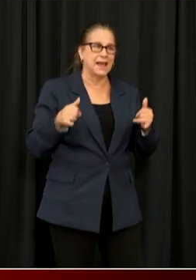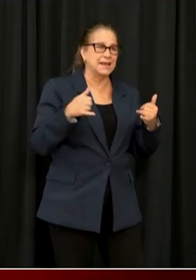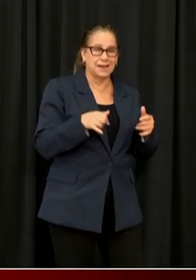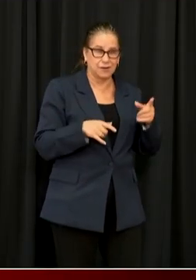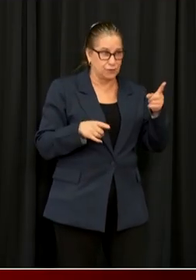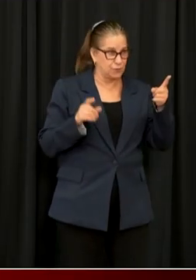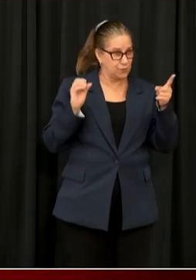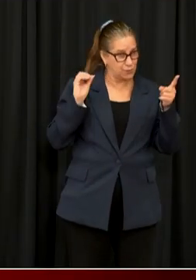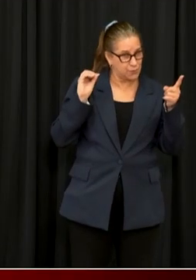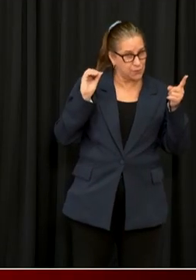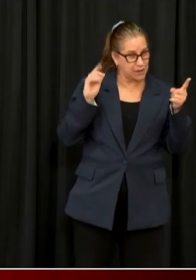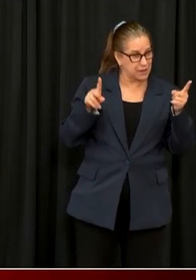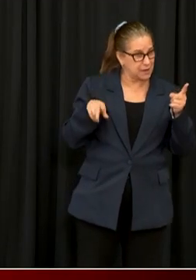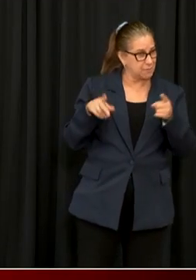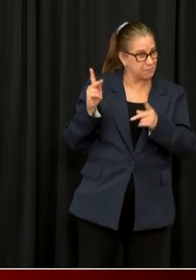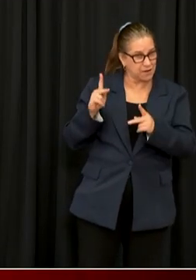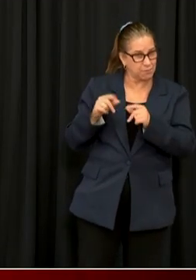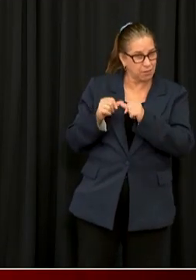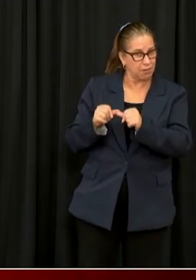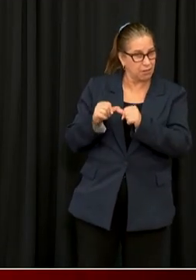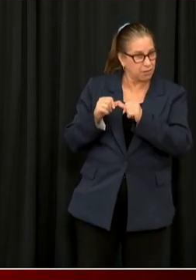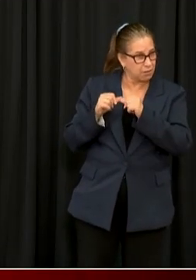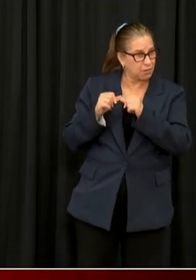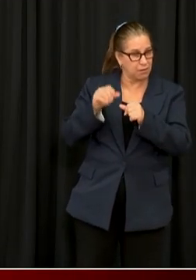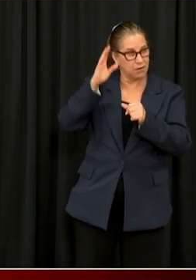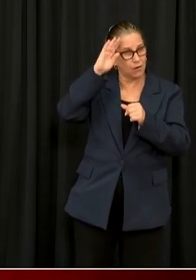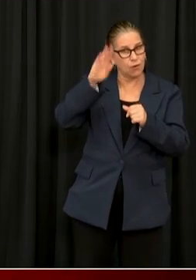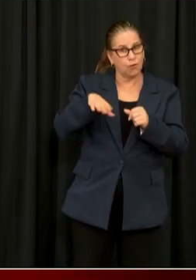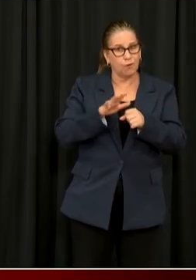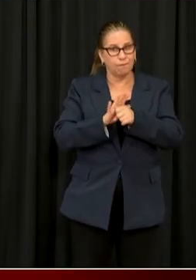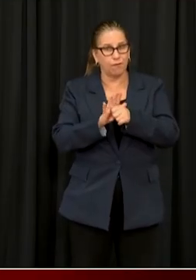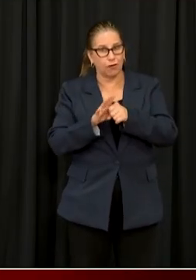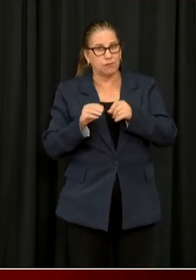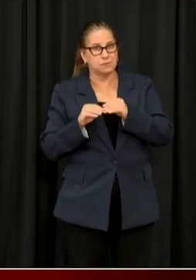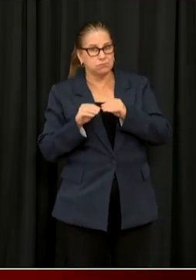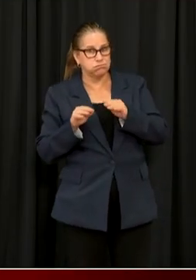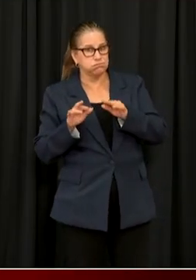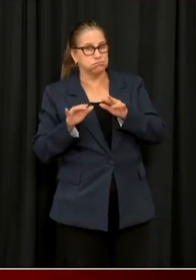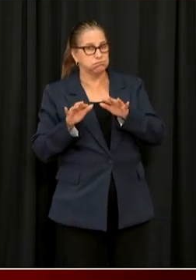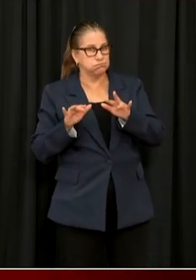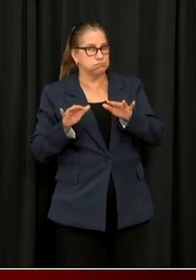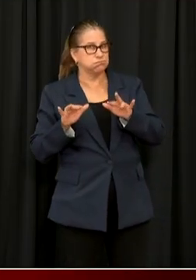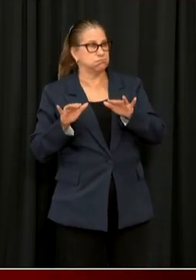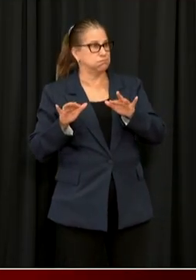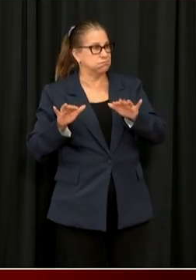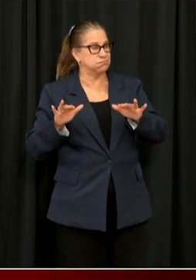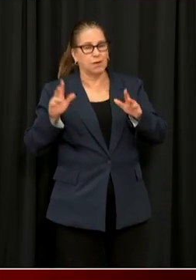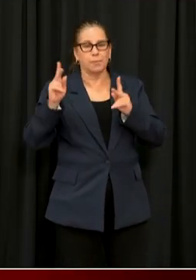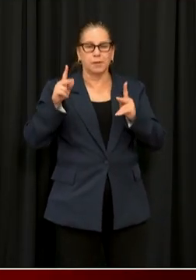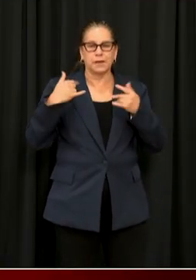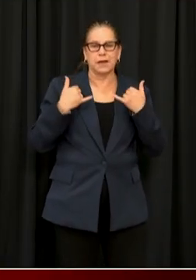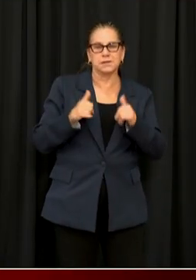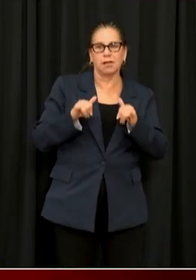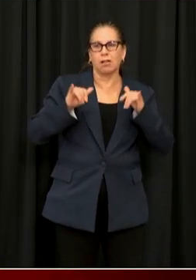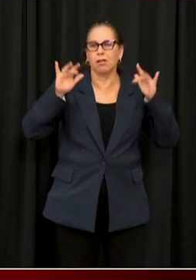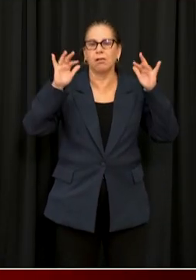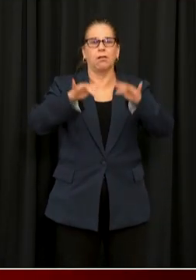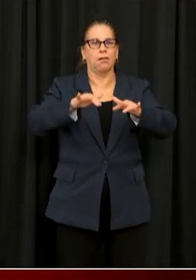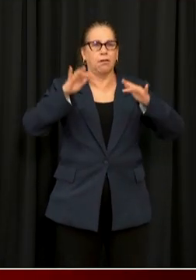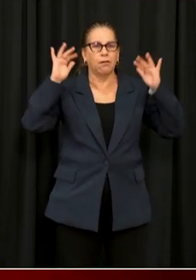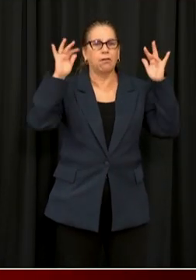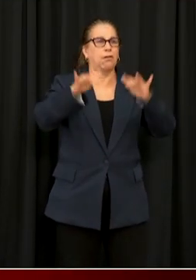know about how COVID spreads? And is there any discussion at some point of saying, you know, we can't have the large crowds